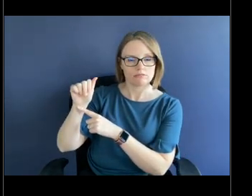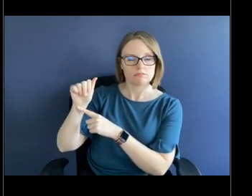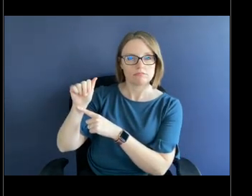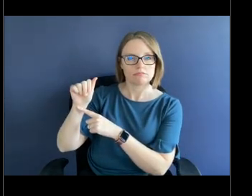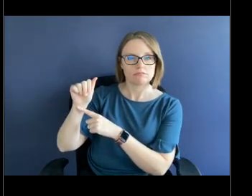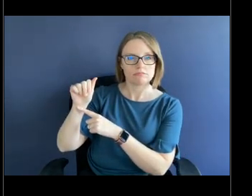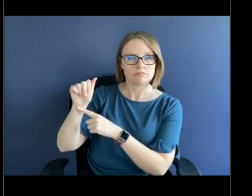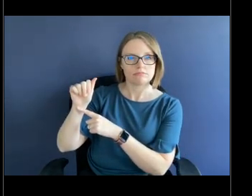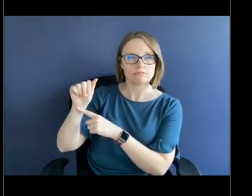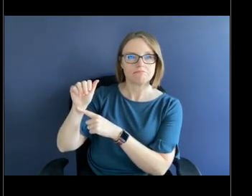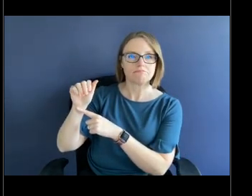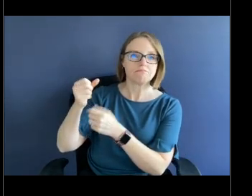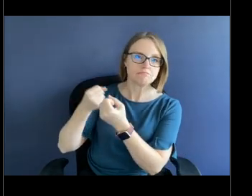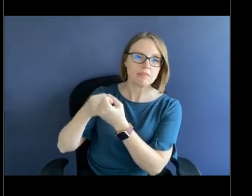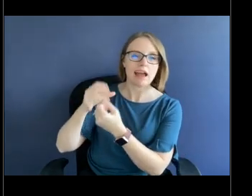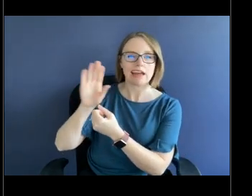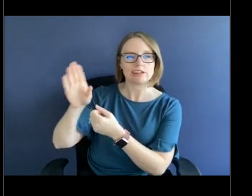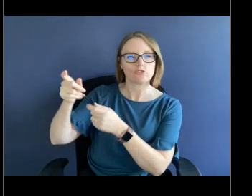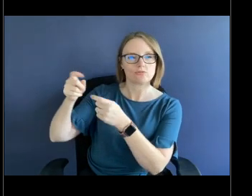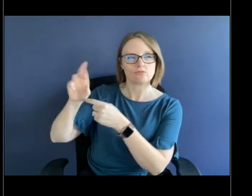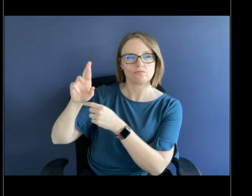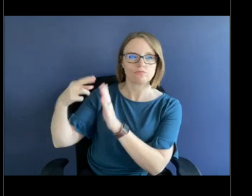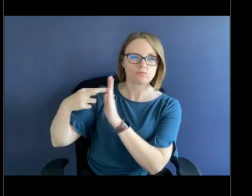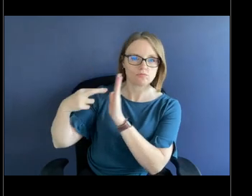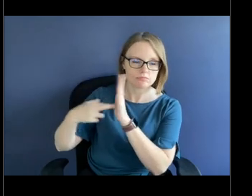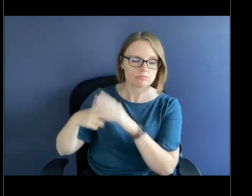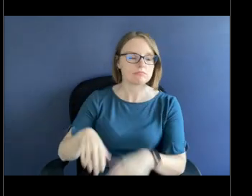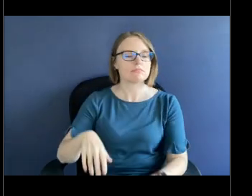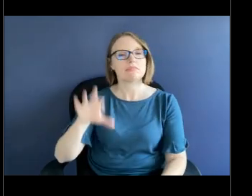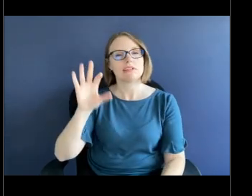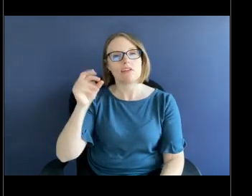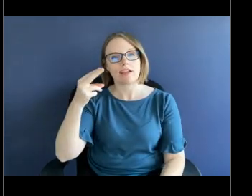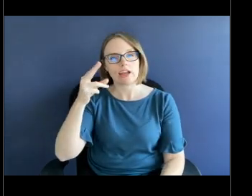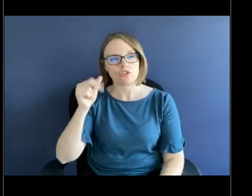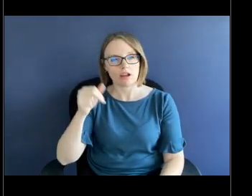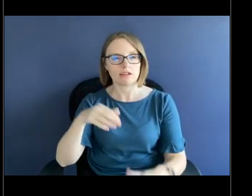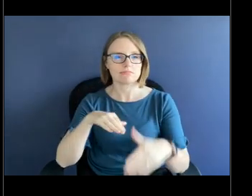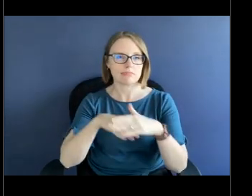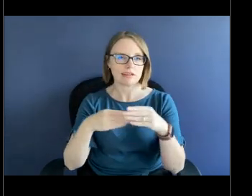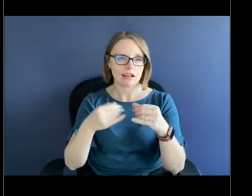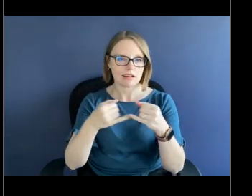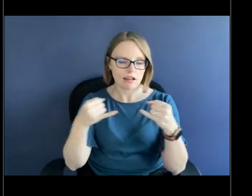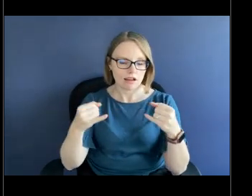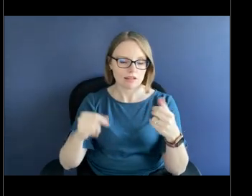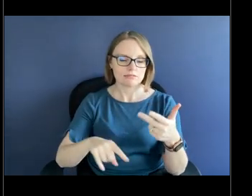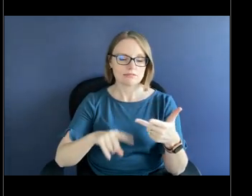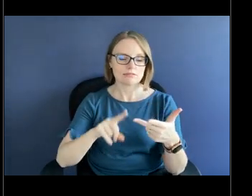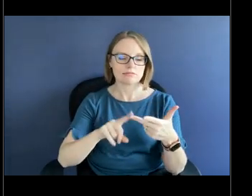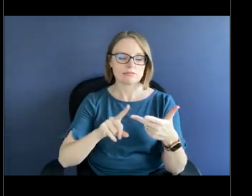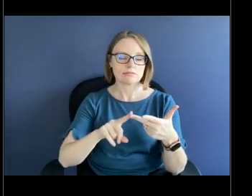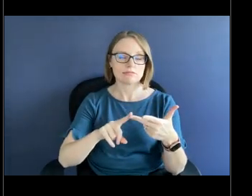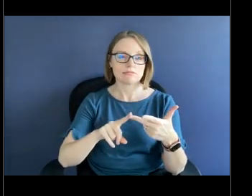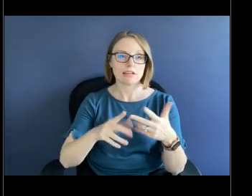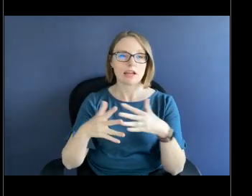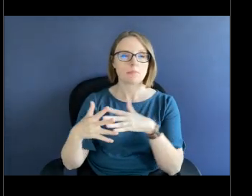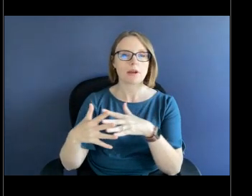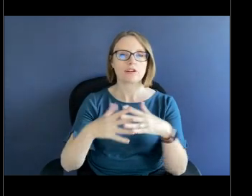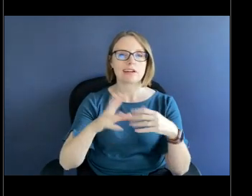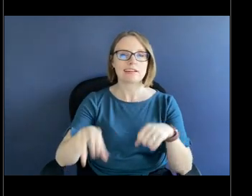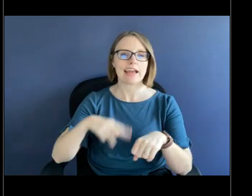regulations, the Fair Housing Accessibility Guidelines, the American National